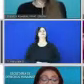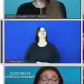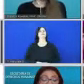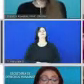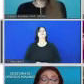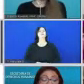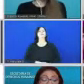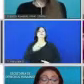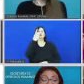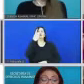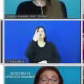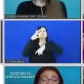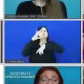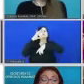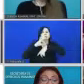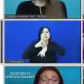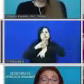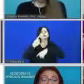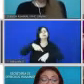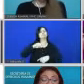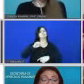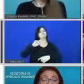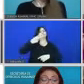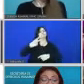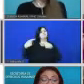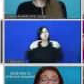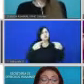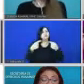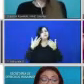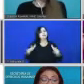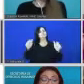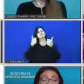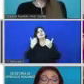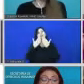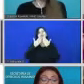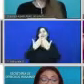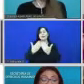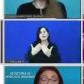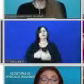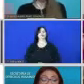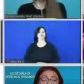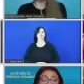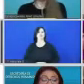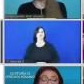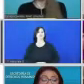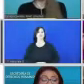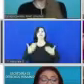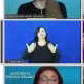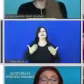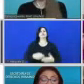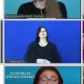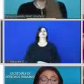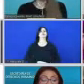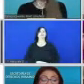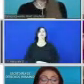Thank you. And I'm going to turn now to Monica. Monica, your program at the Ford Foundation